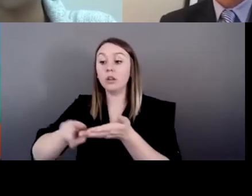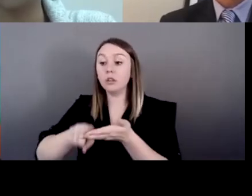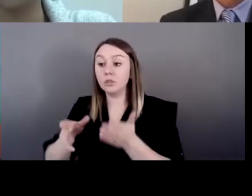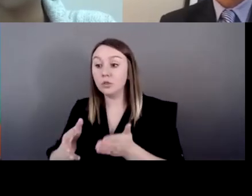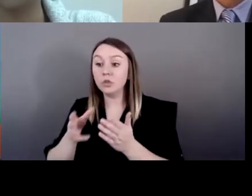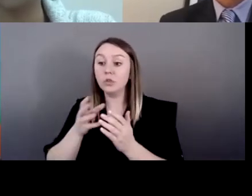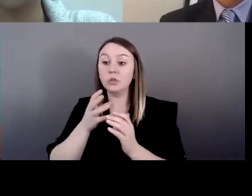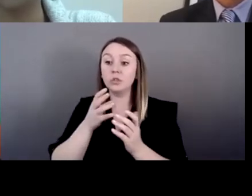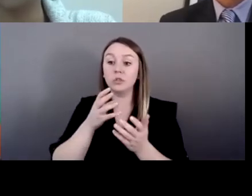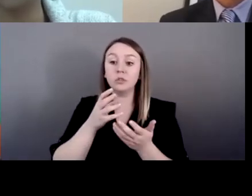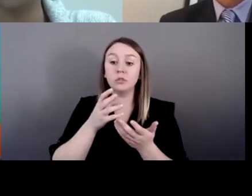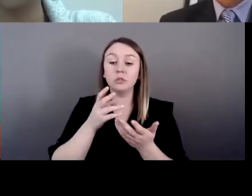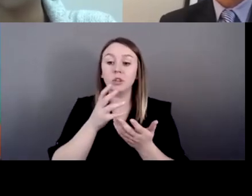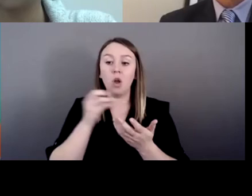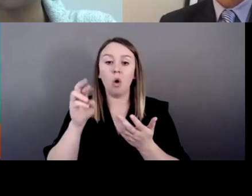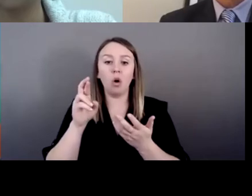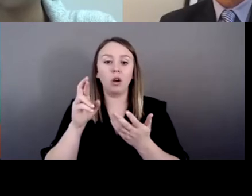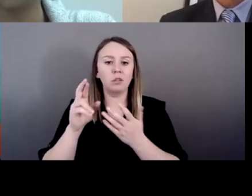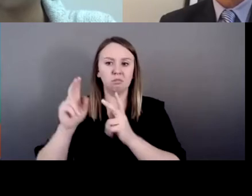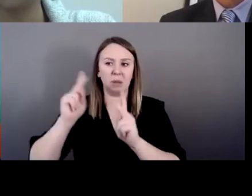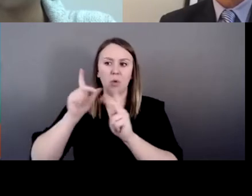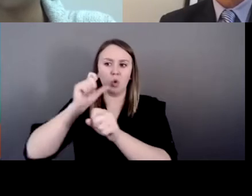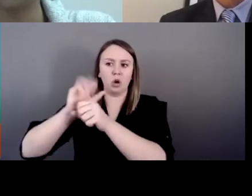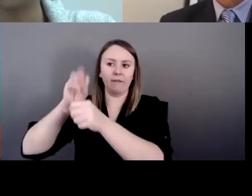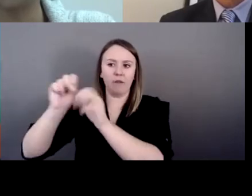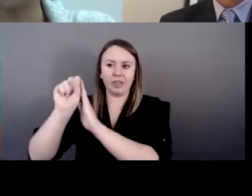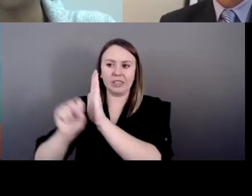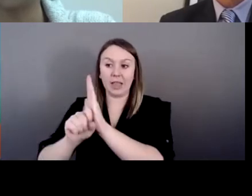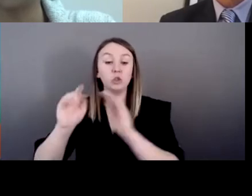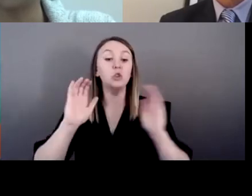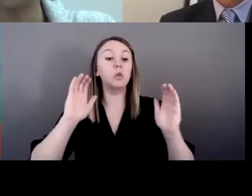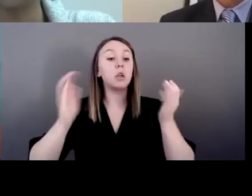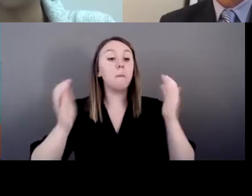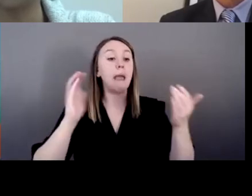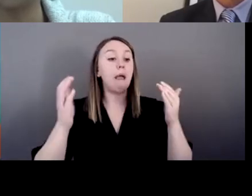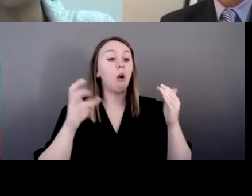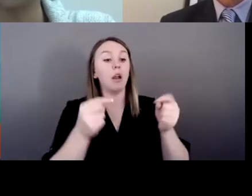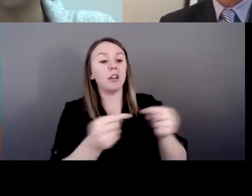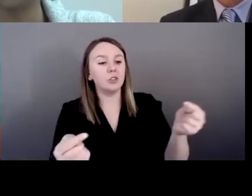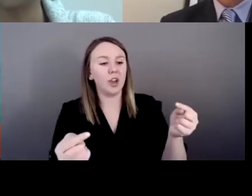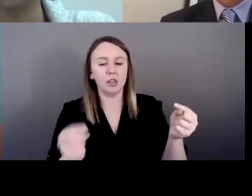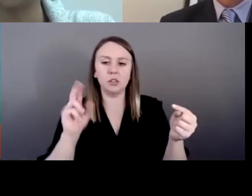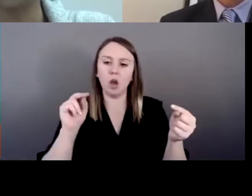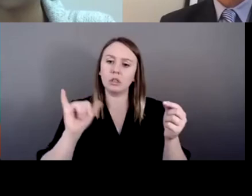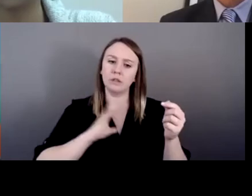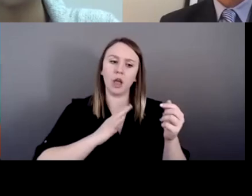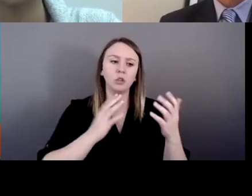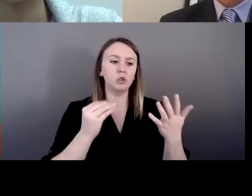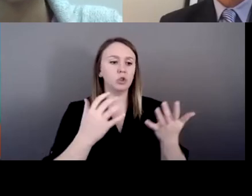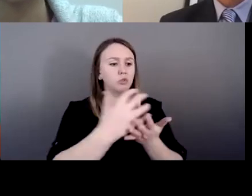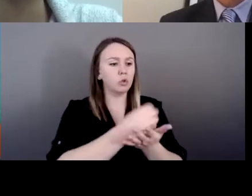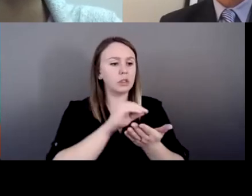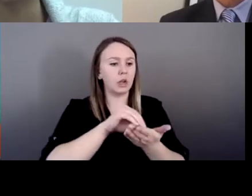contrast. It is important to aggregate and to look at themes, and I feel really strongly about that.